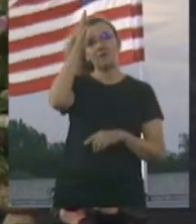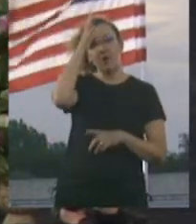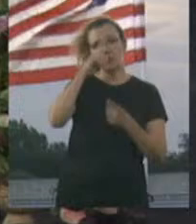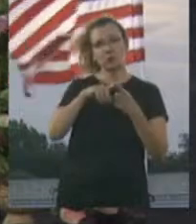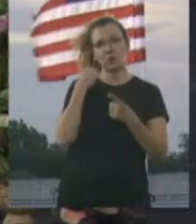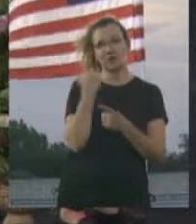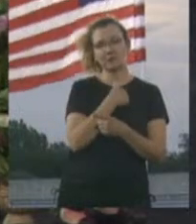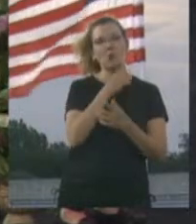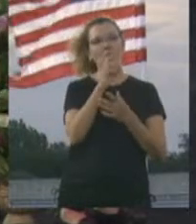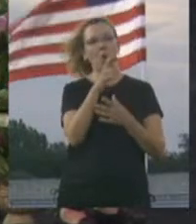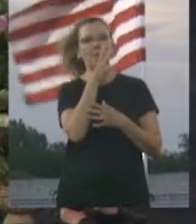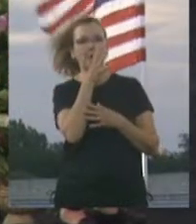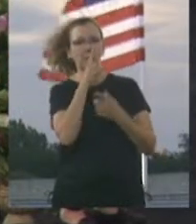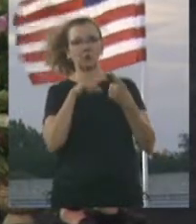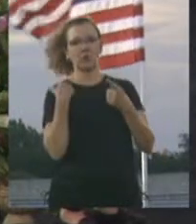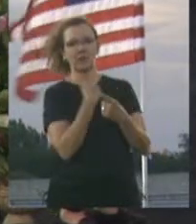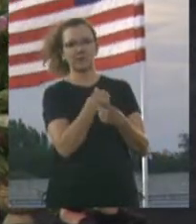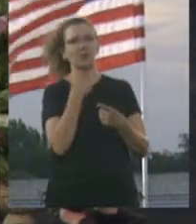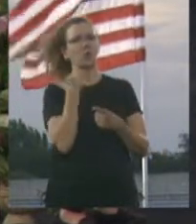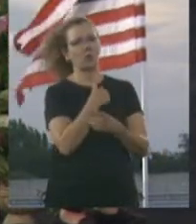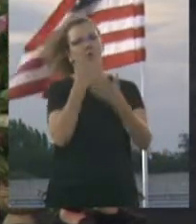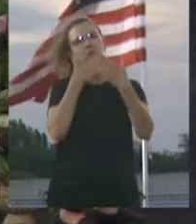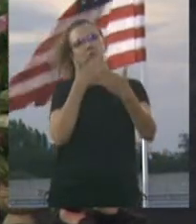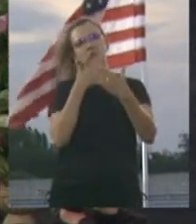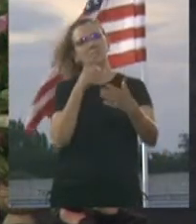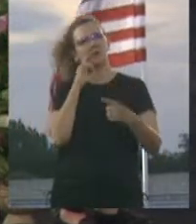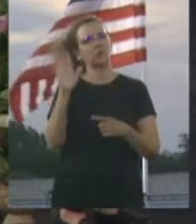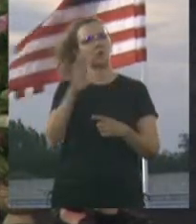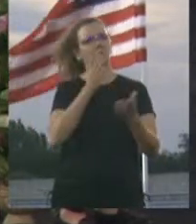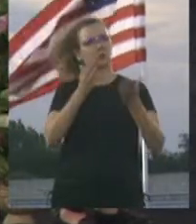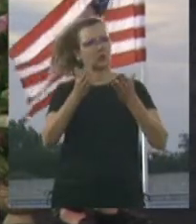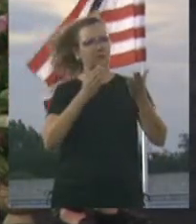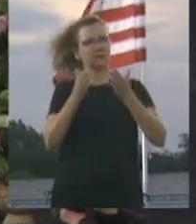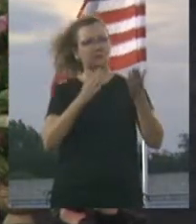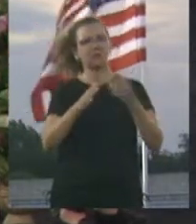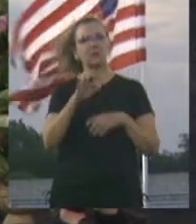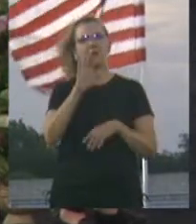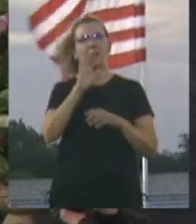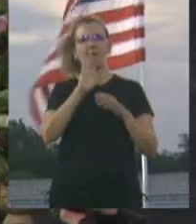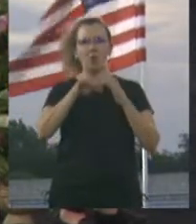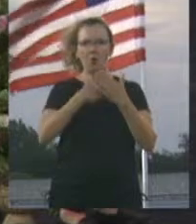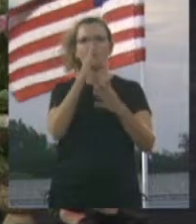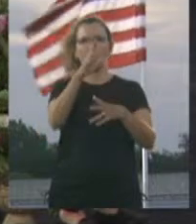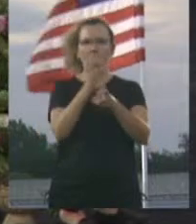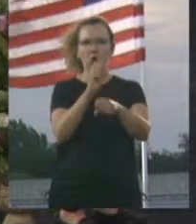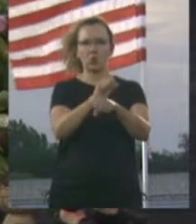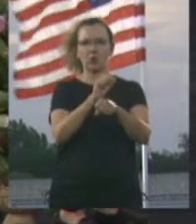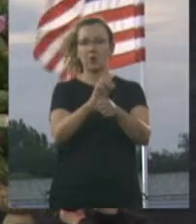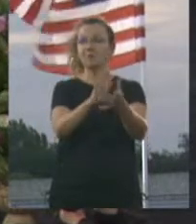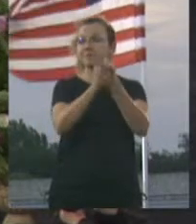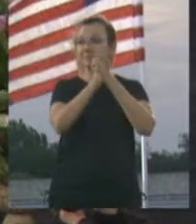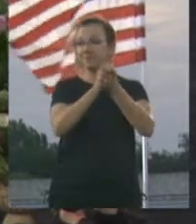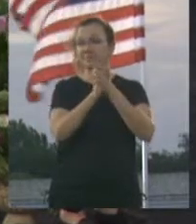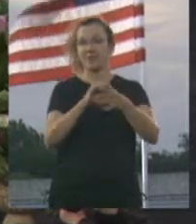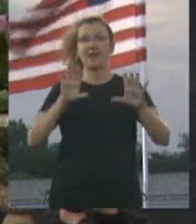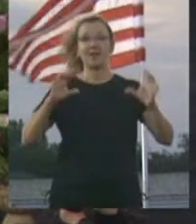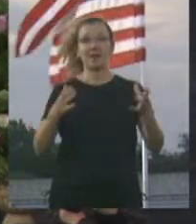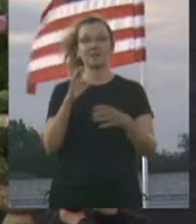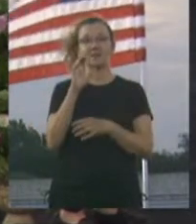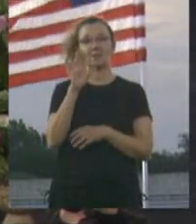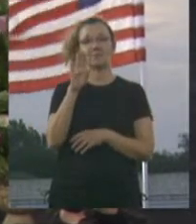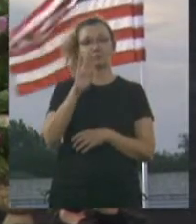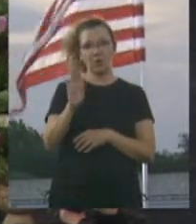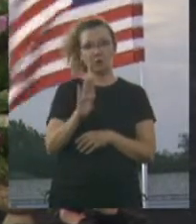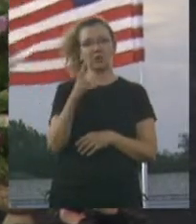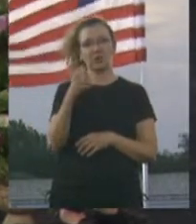us. We are forever grateful for your service and the bond you helped establish at Brackenridge. Congratulations, Brackenridge High School, class